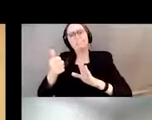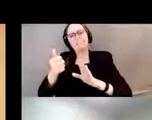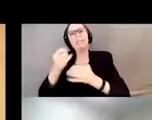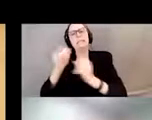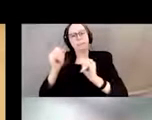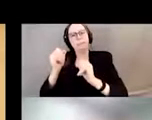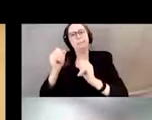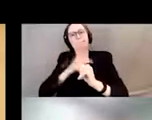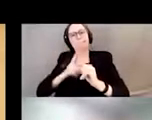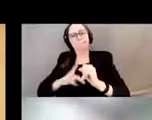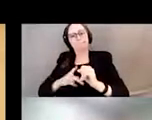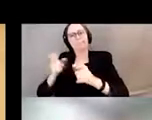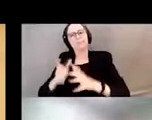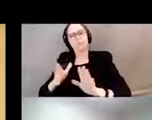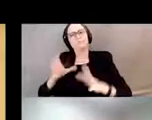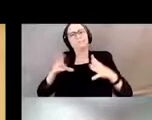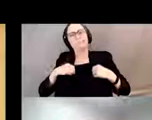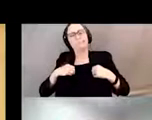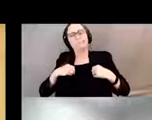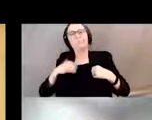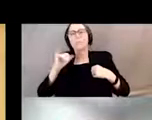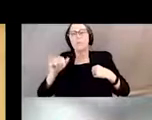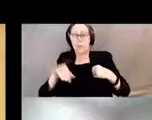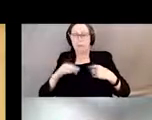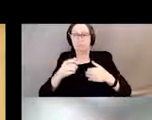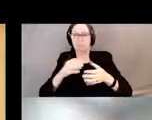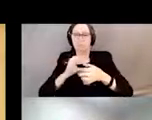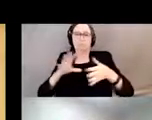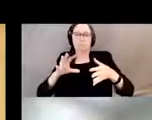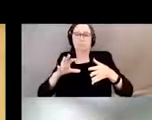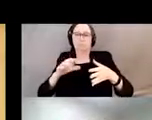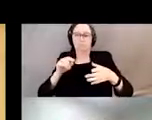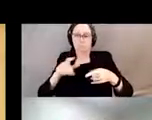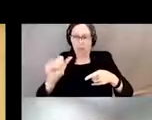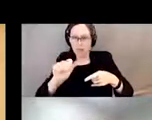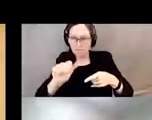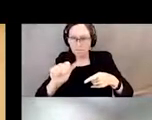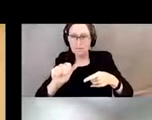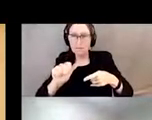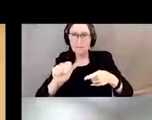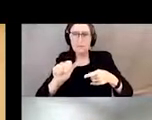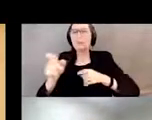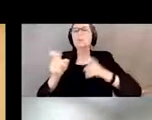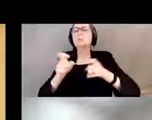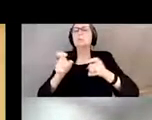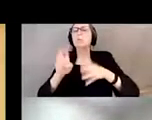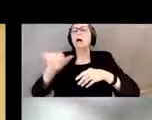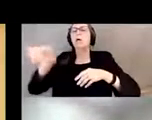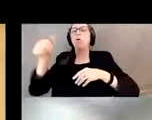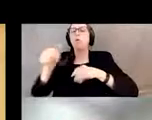independent ruler. And this breaks away that idea of Afghanistan being controlled by a foreign